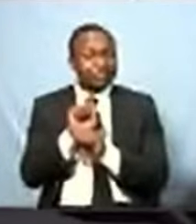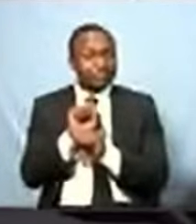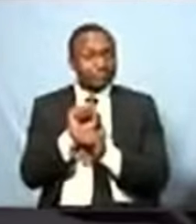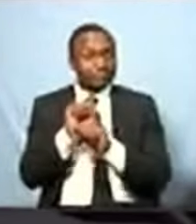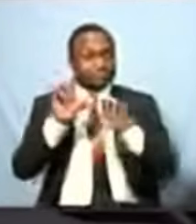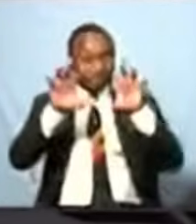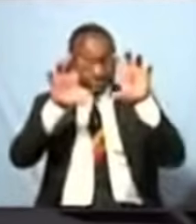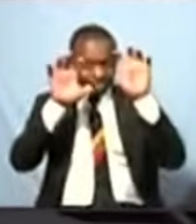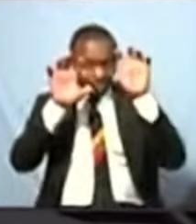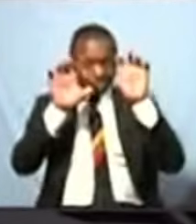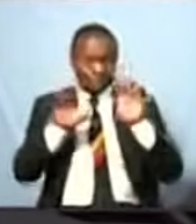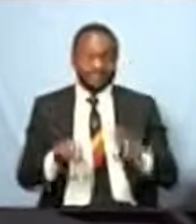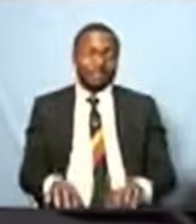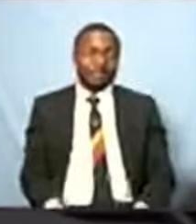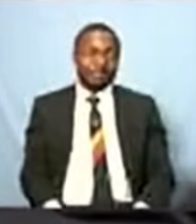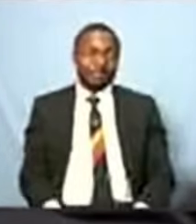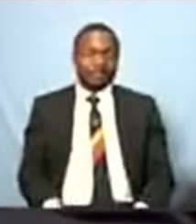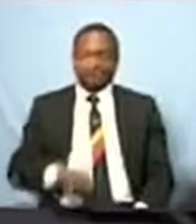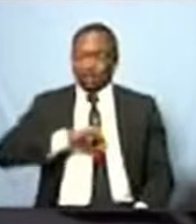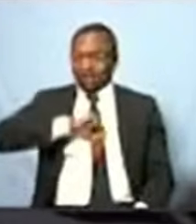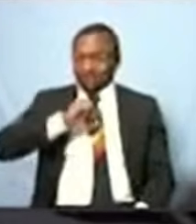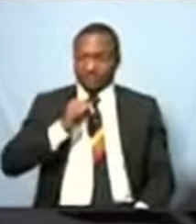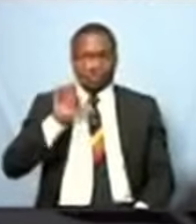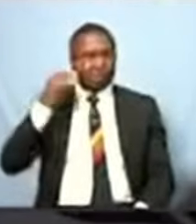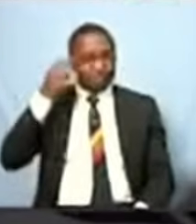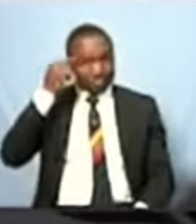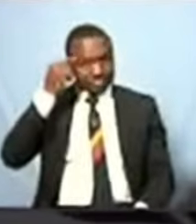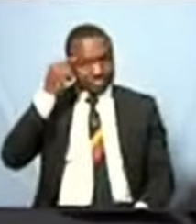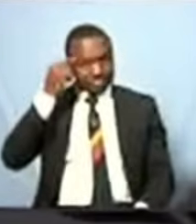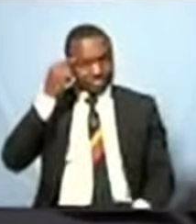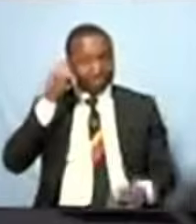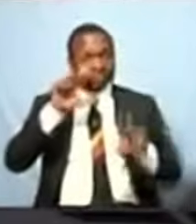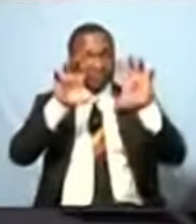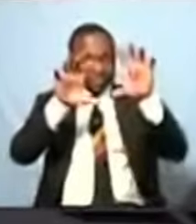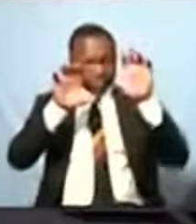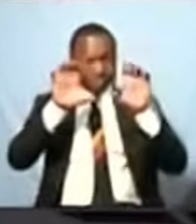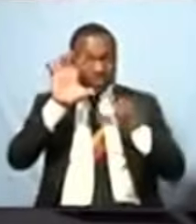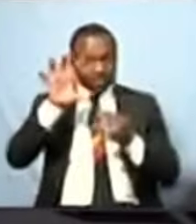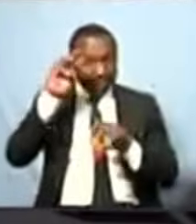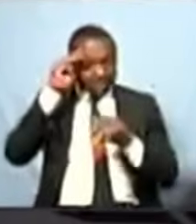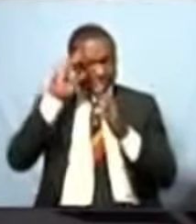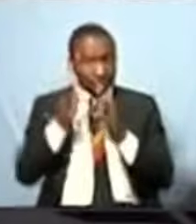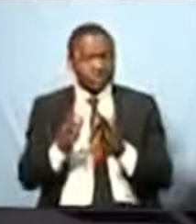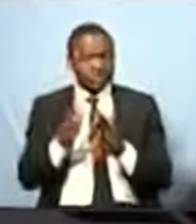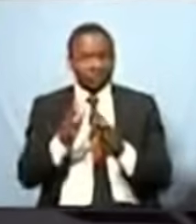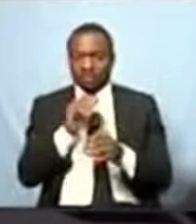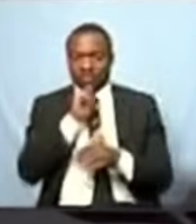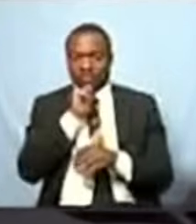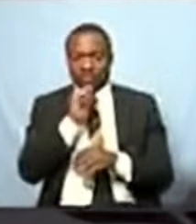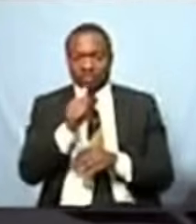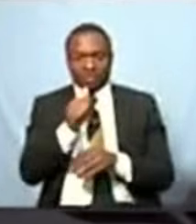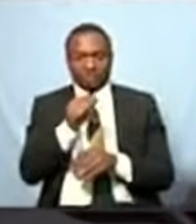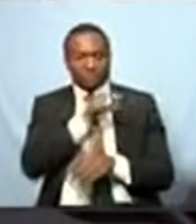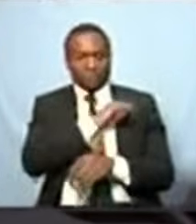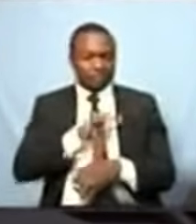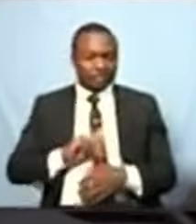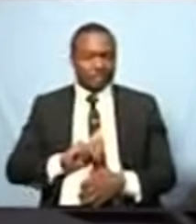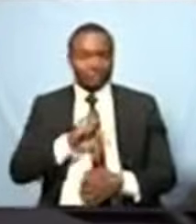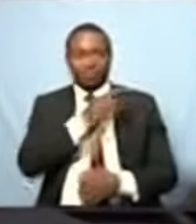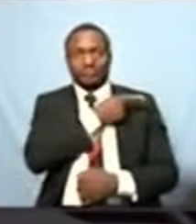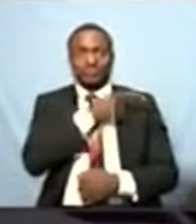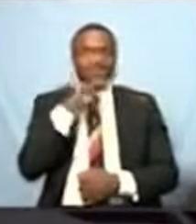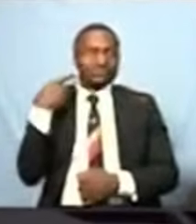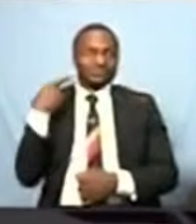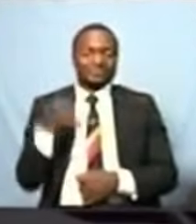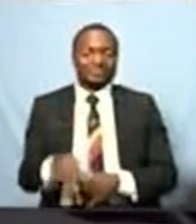executive arm of government, as cabinet and provincial ministers would not be members of Parliament.